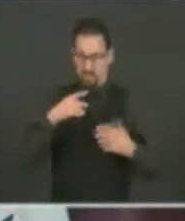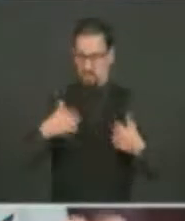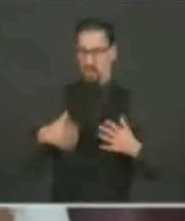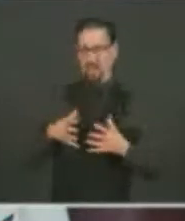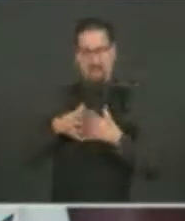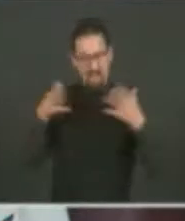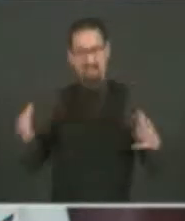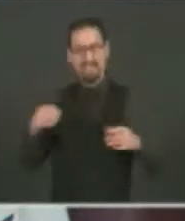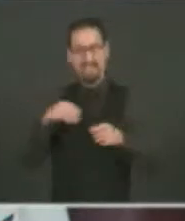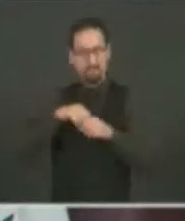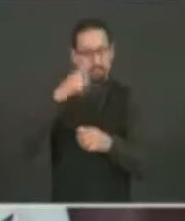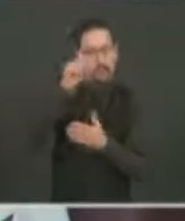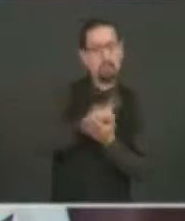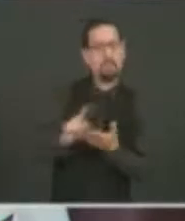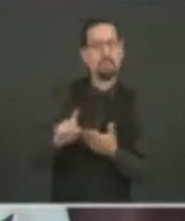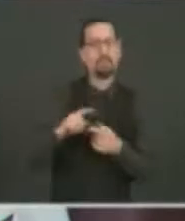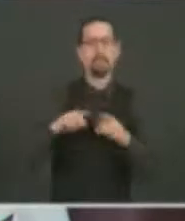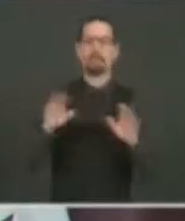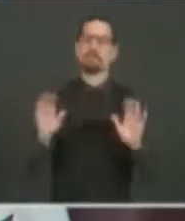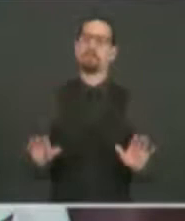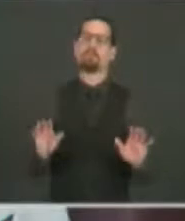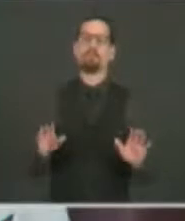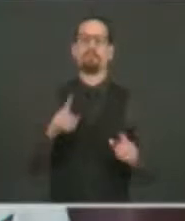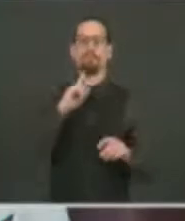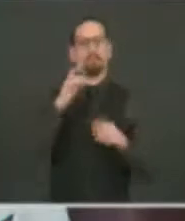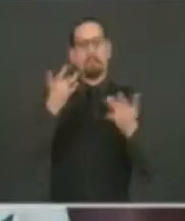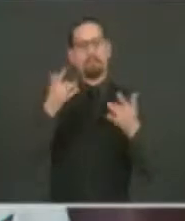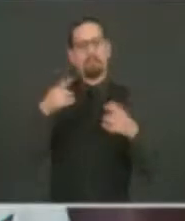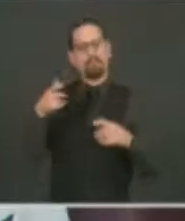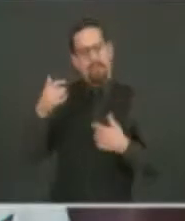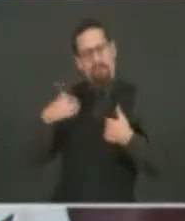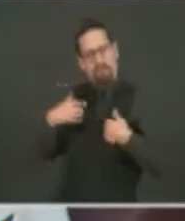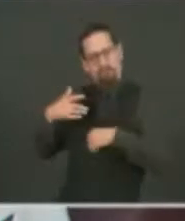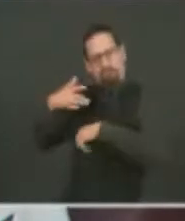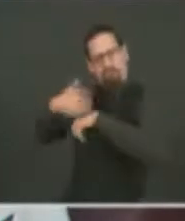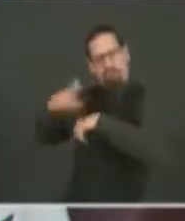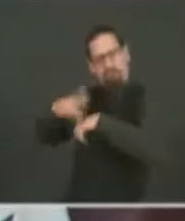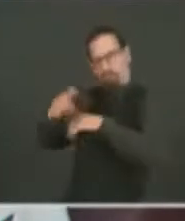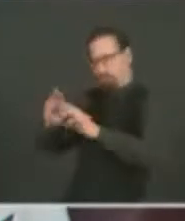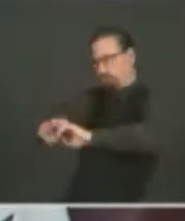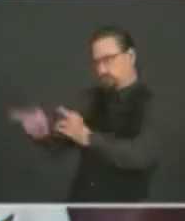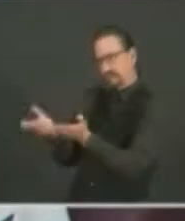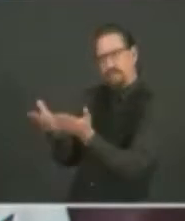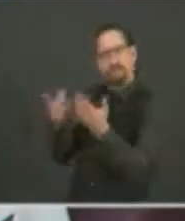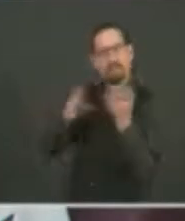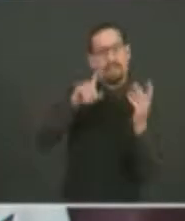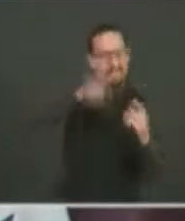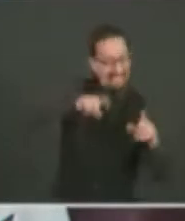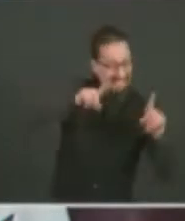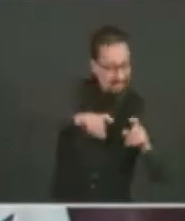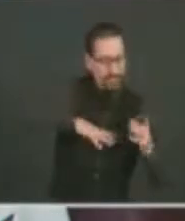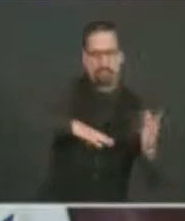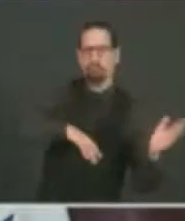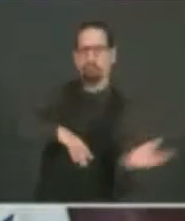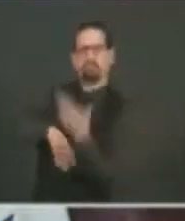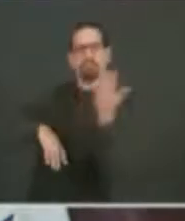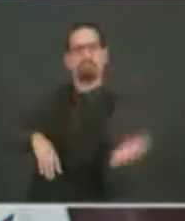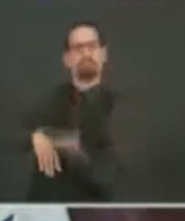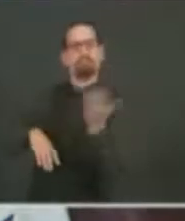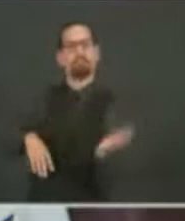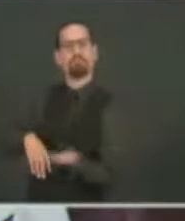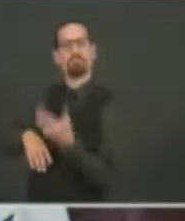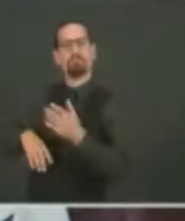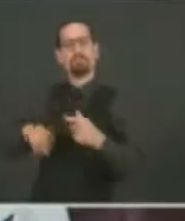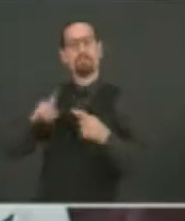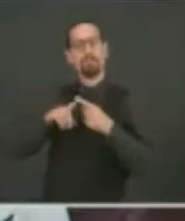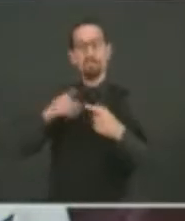week. But as a reminder, we have the capacity in the K-12 testing system that we set up to test 5,000 people